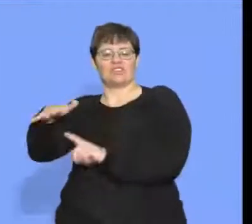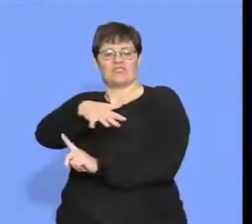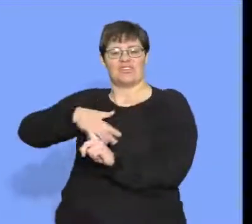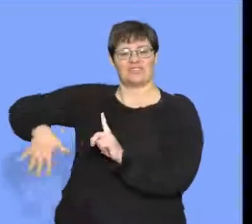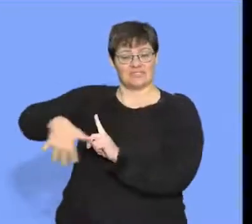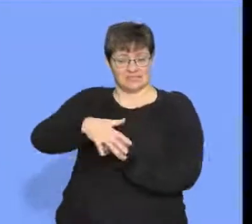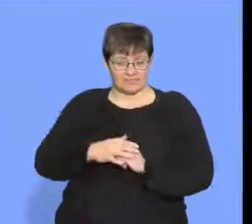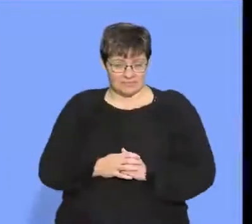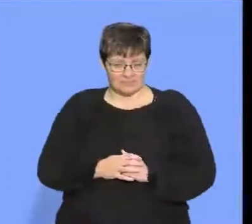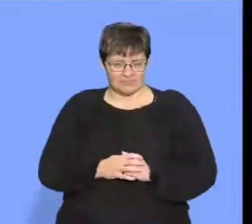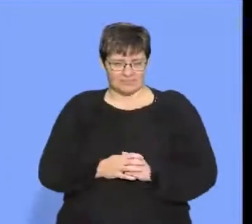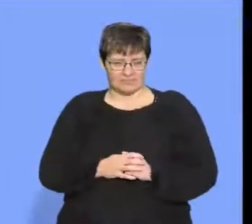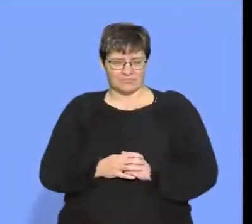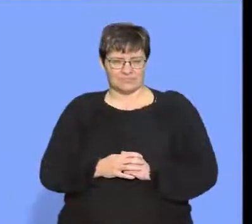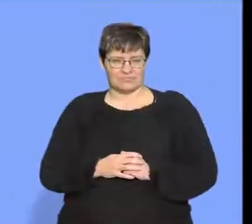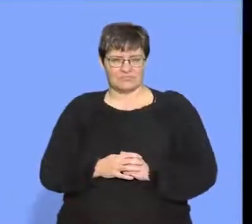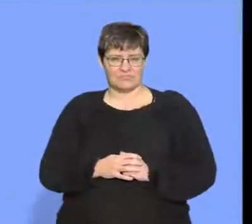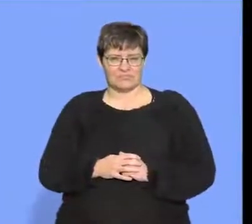changing magnetic field.